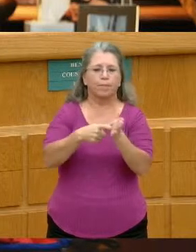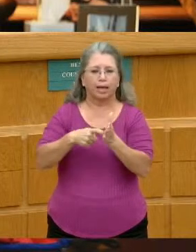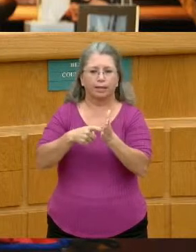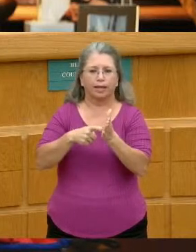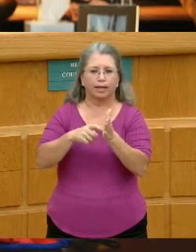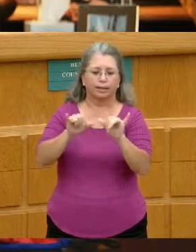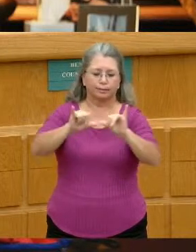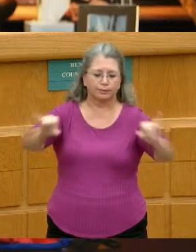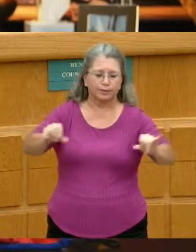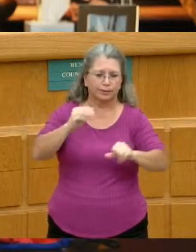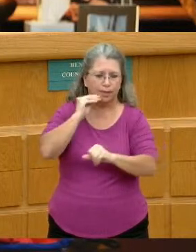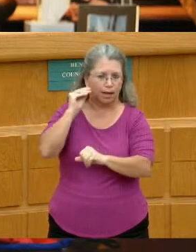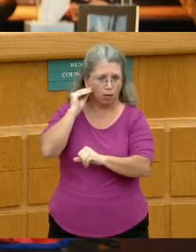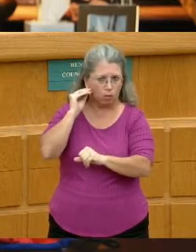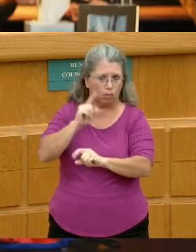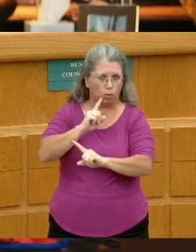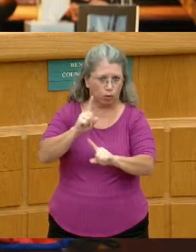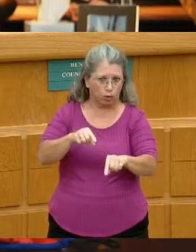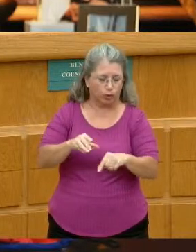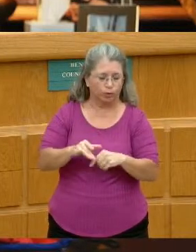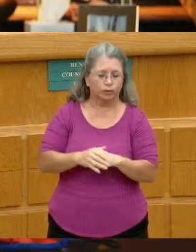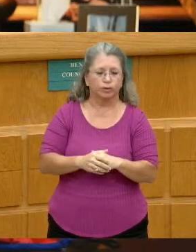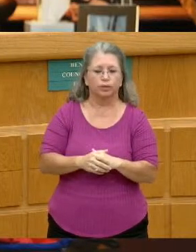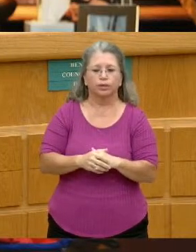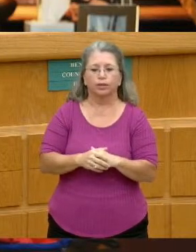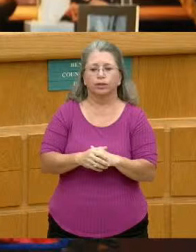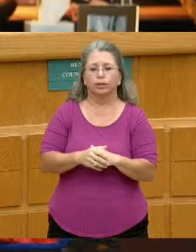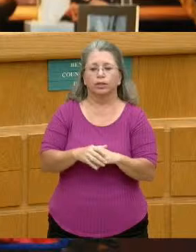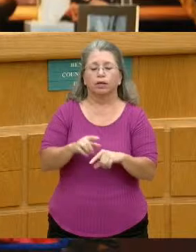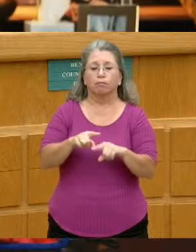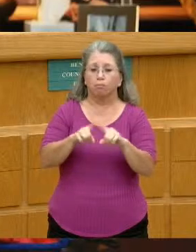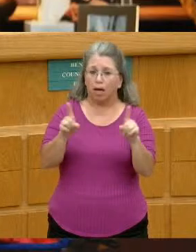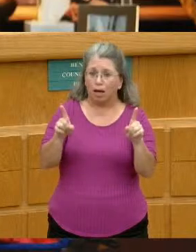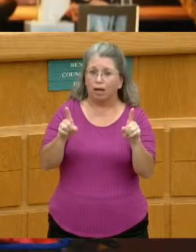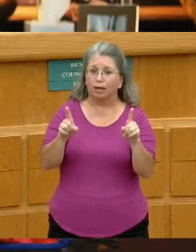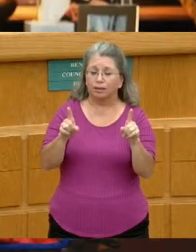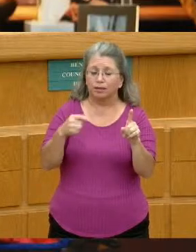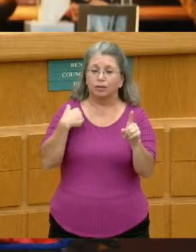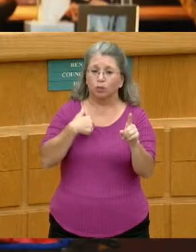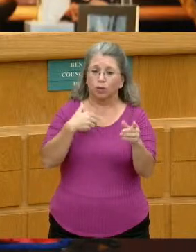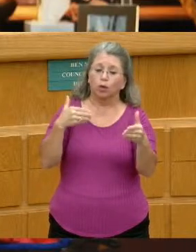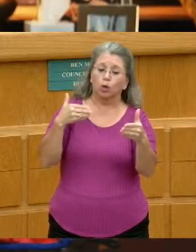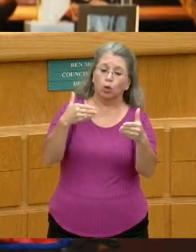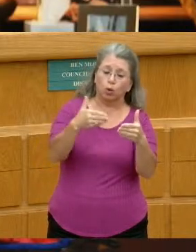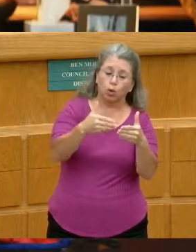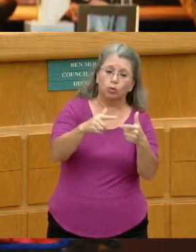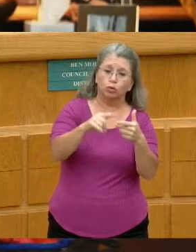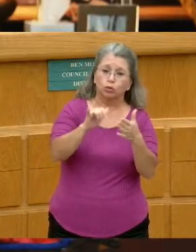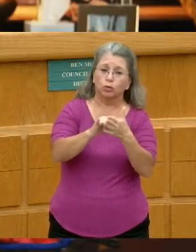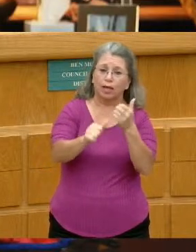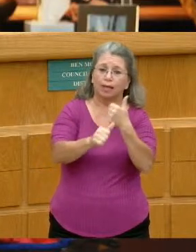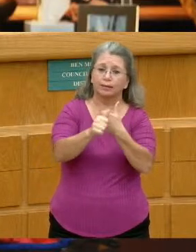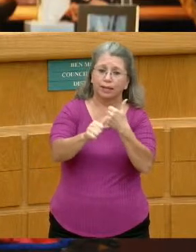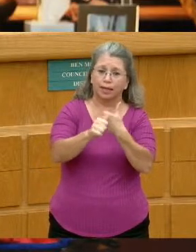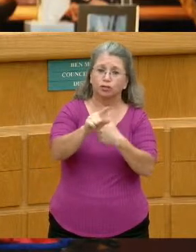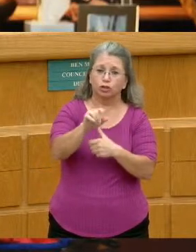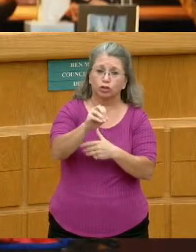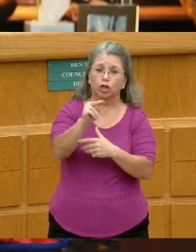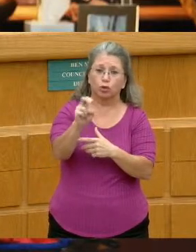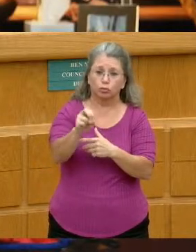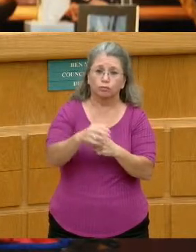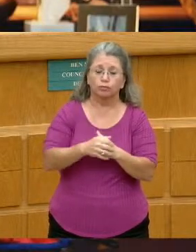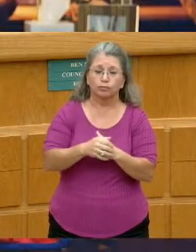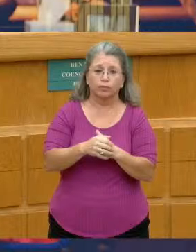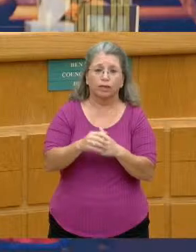policies. Both of those danger zones have now been triggered. First, I want to show